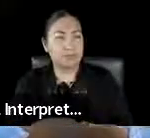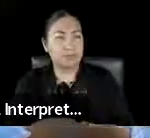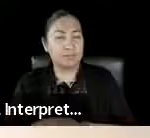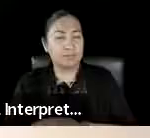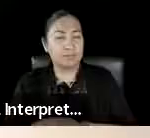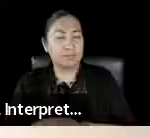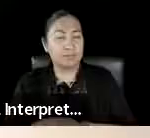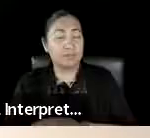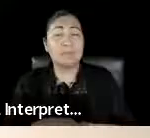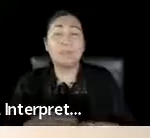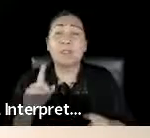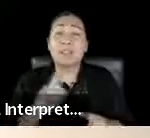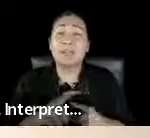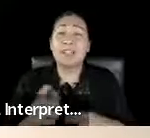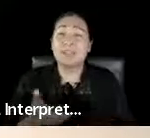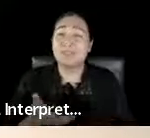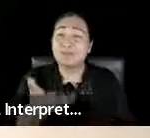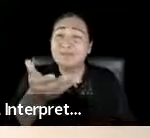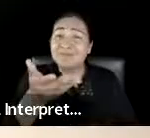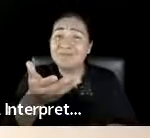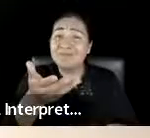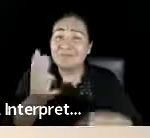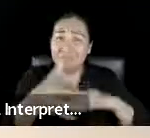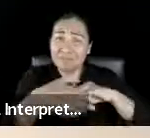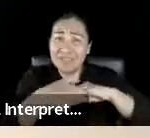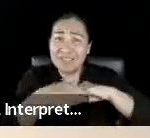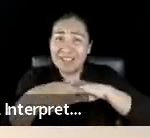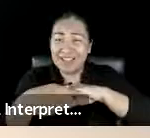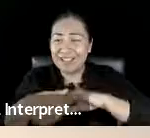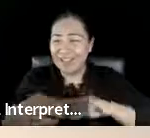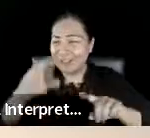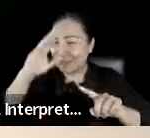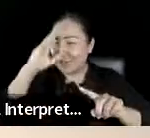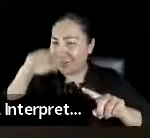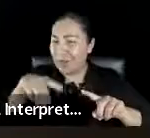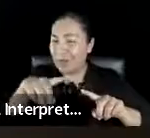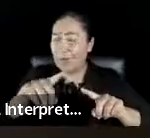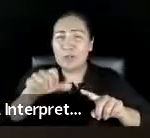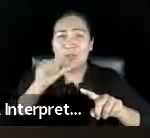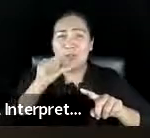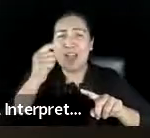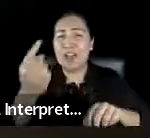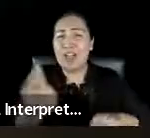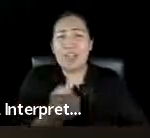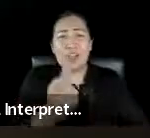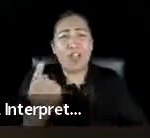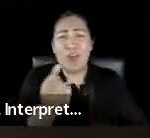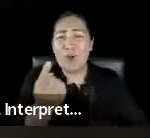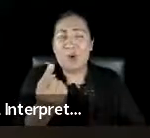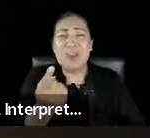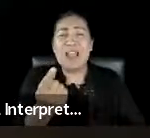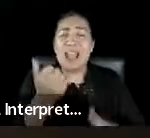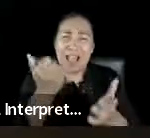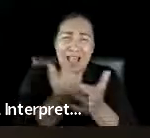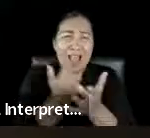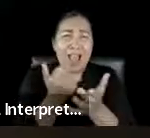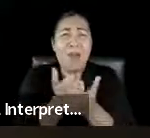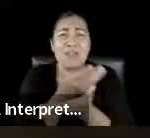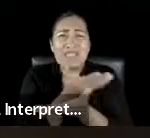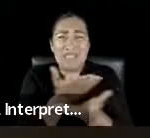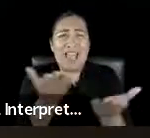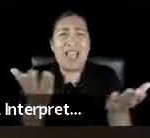But take my hand and know you're not alone. Help it is out